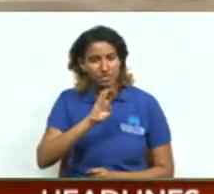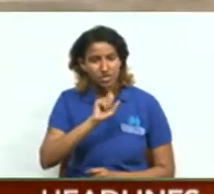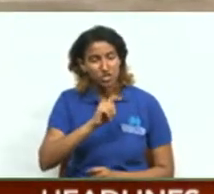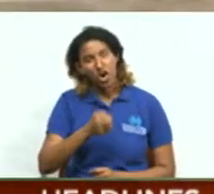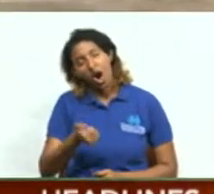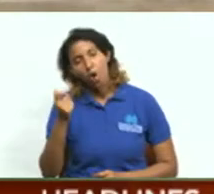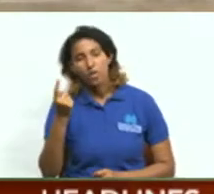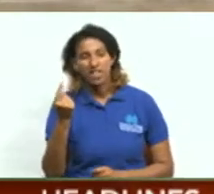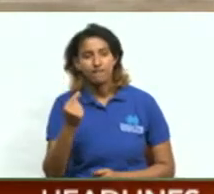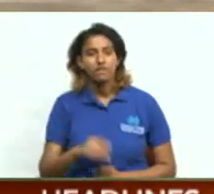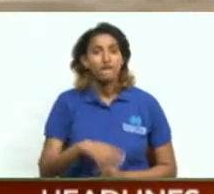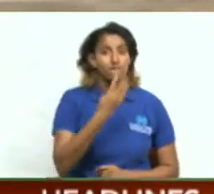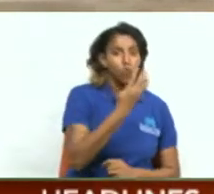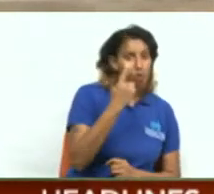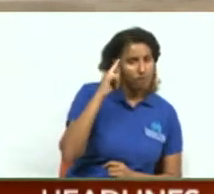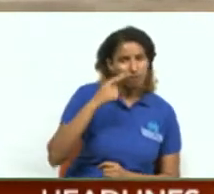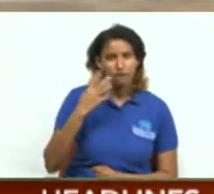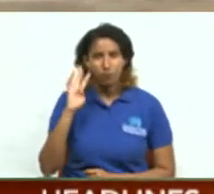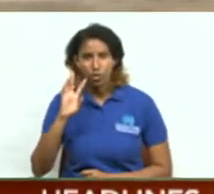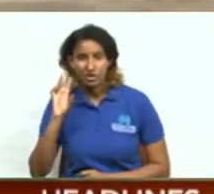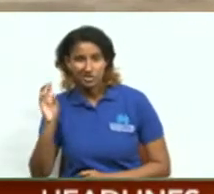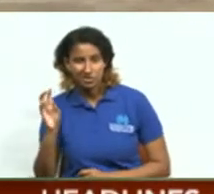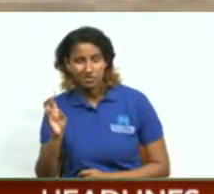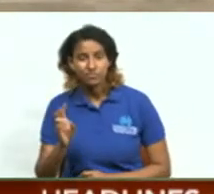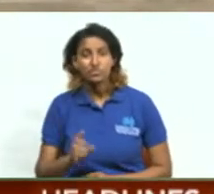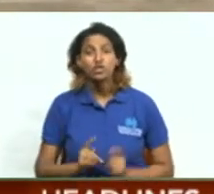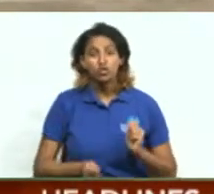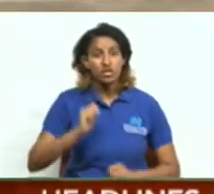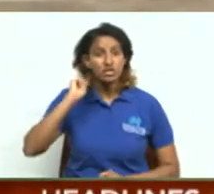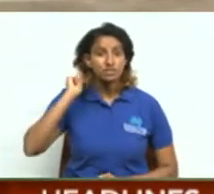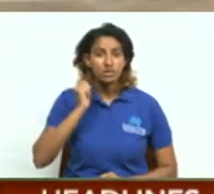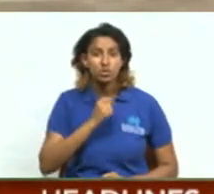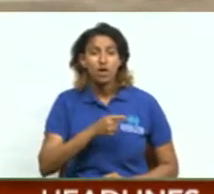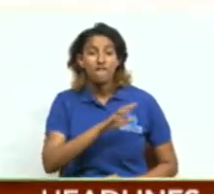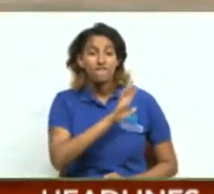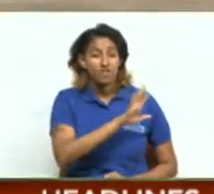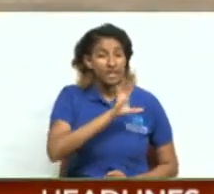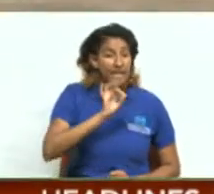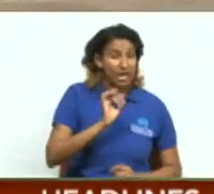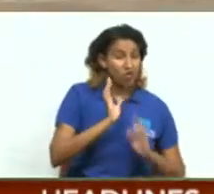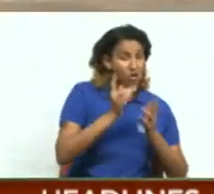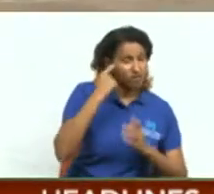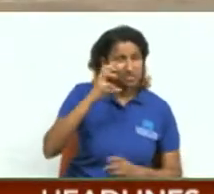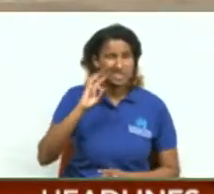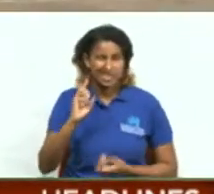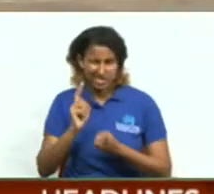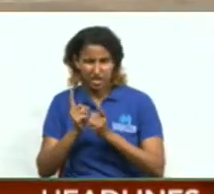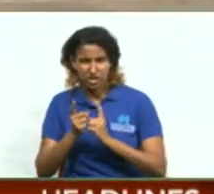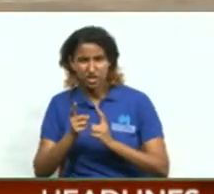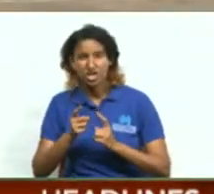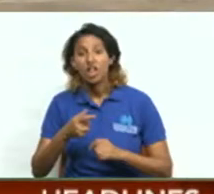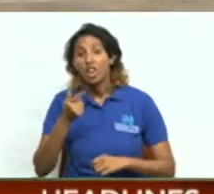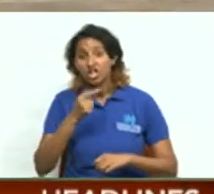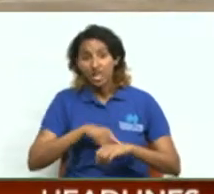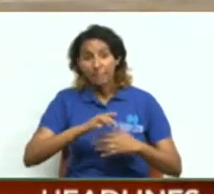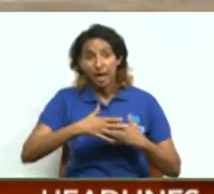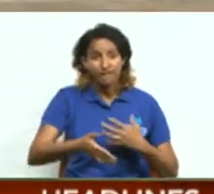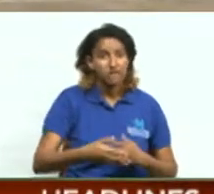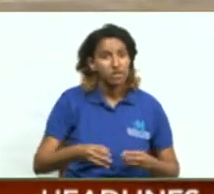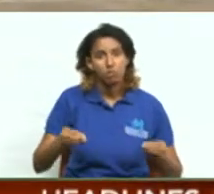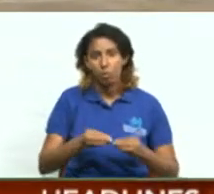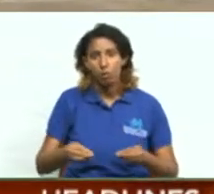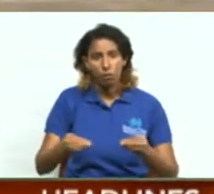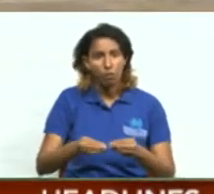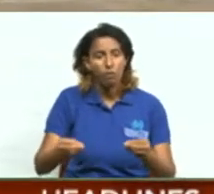the pick of them Imran Khan for naught, TNT 58 for 6 at lunch. After lunch, more carnage. Shem Holder threw